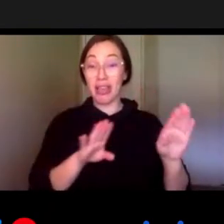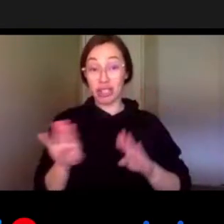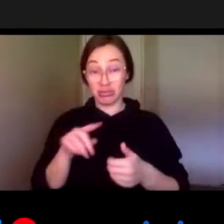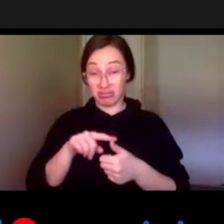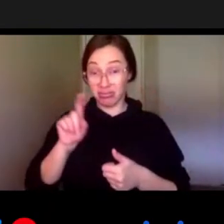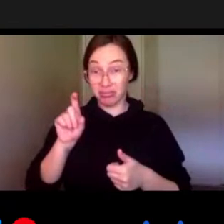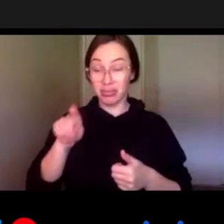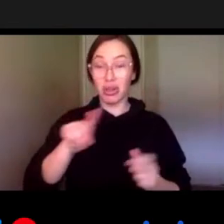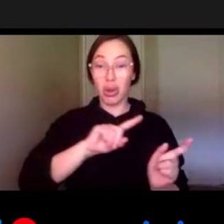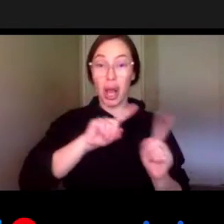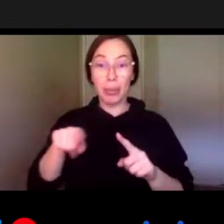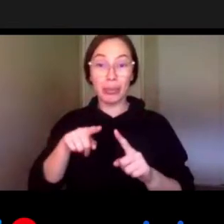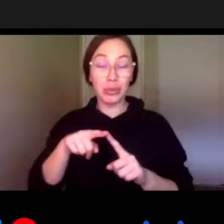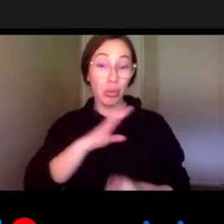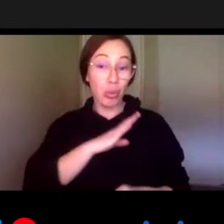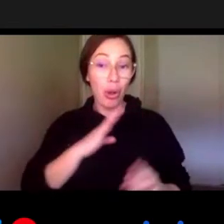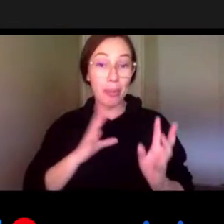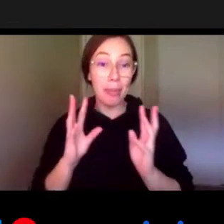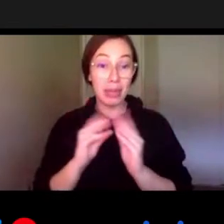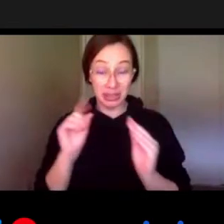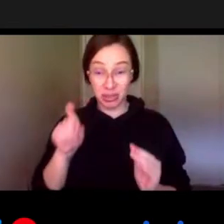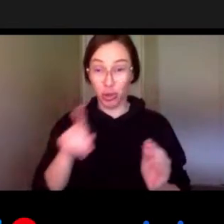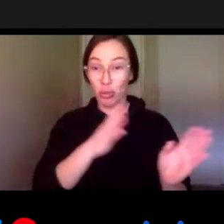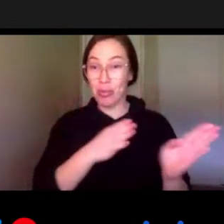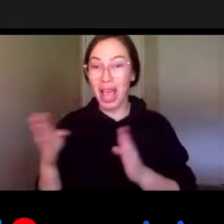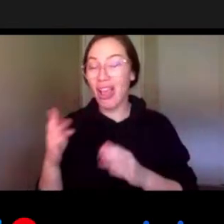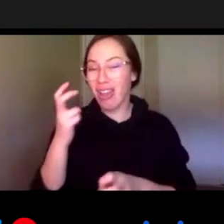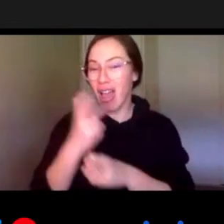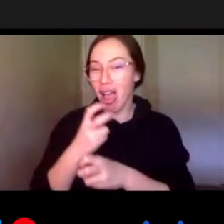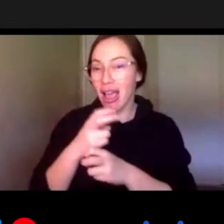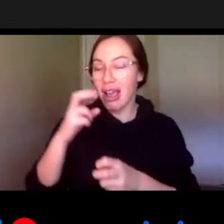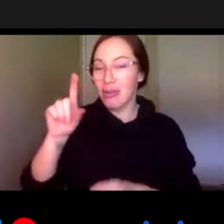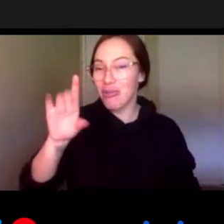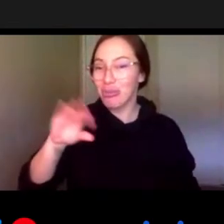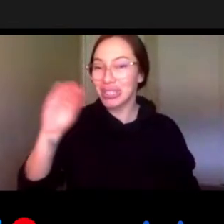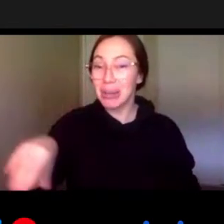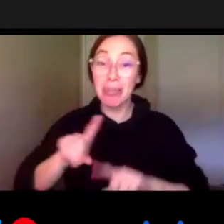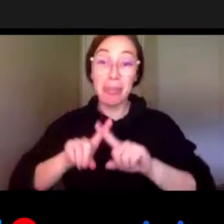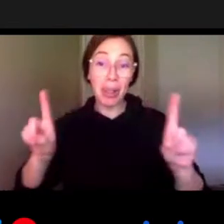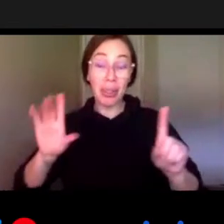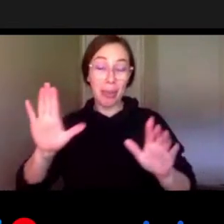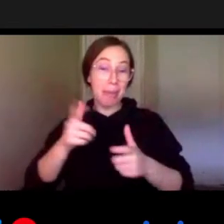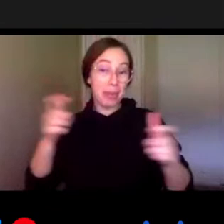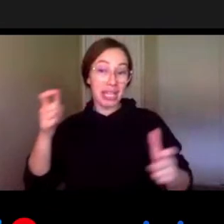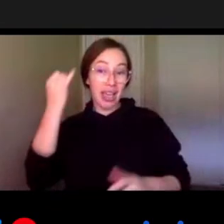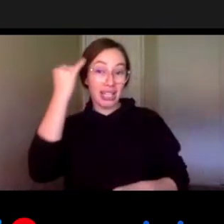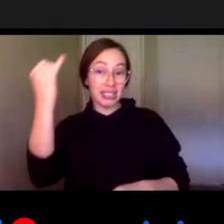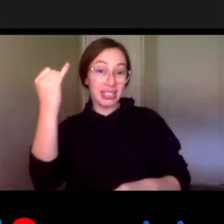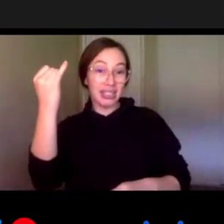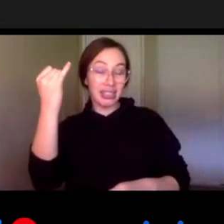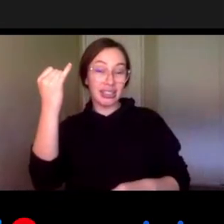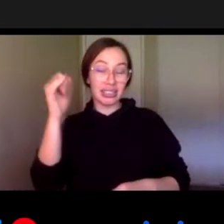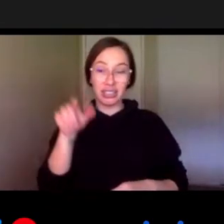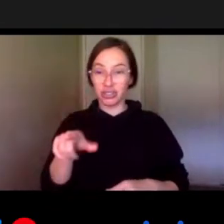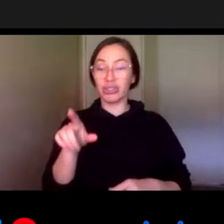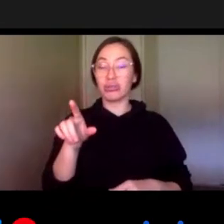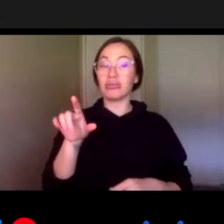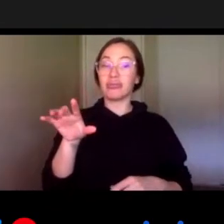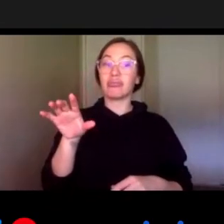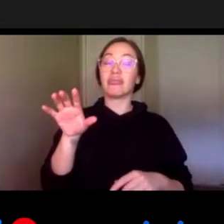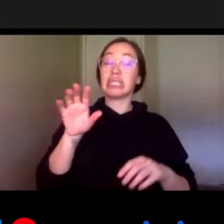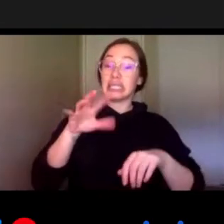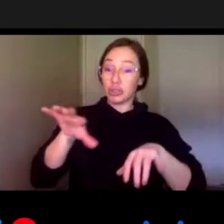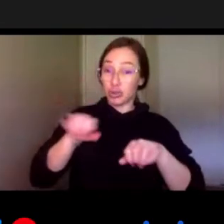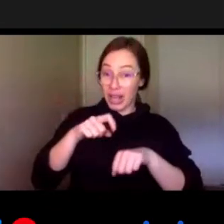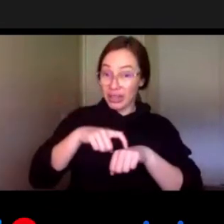you come to board meetings, I mean, you can't be 100% prepared on everything, but on the big ideas that matter most, have you taken the time to prepare?